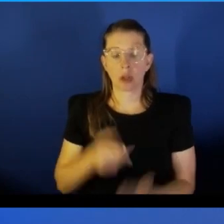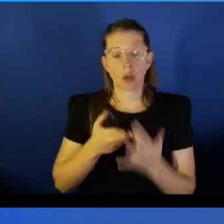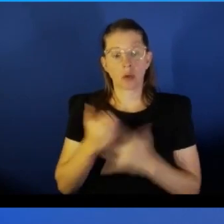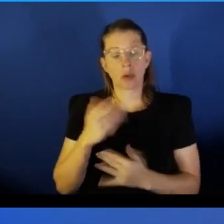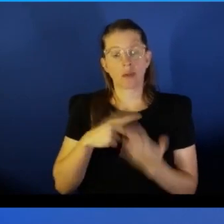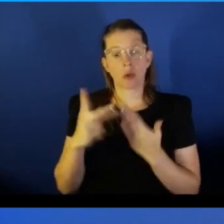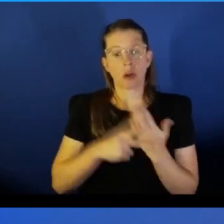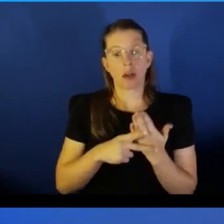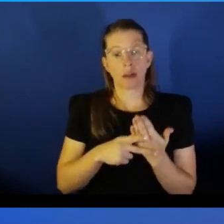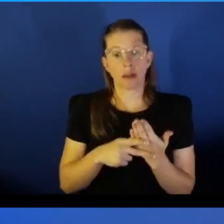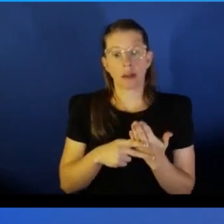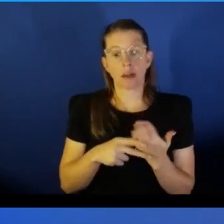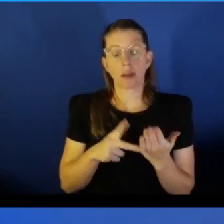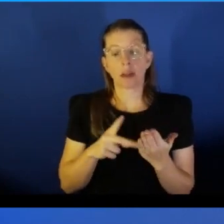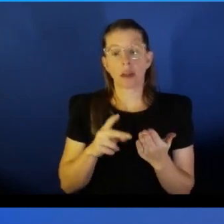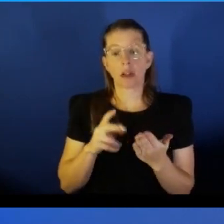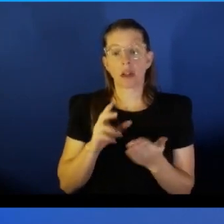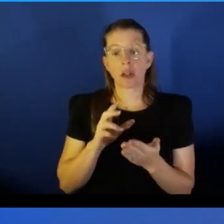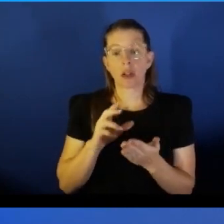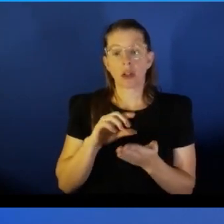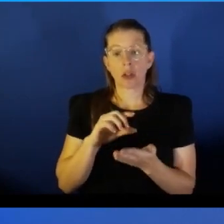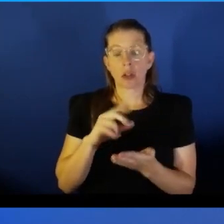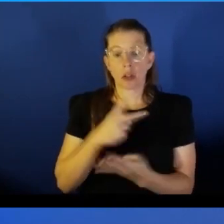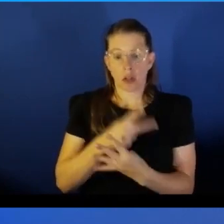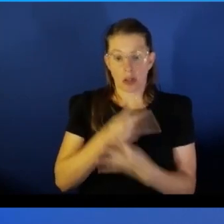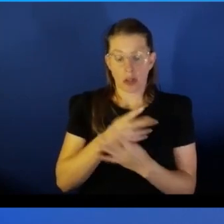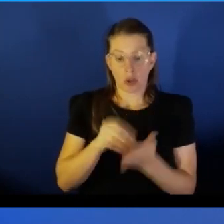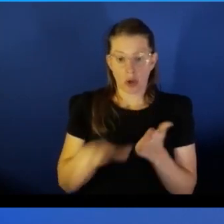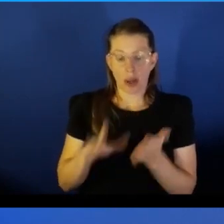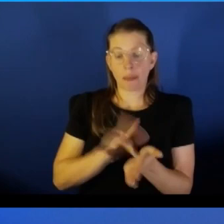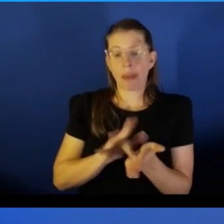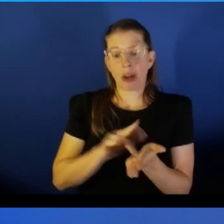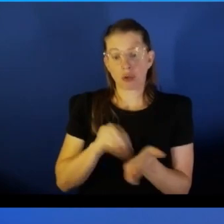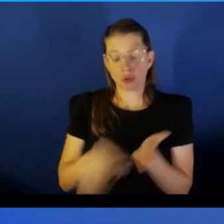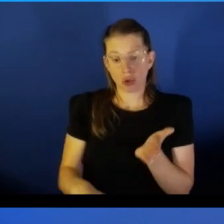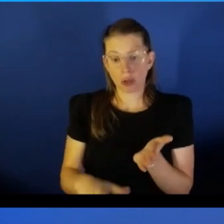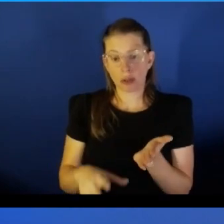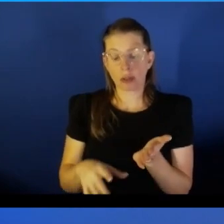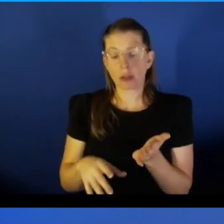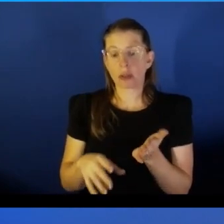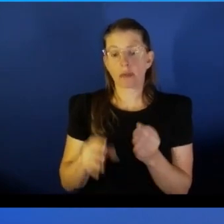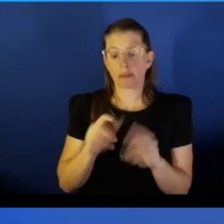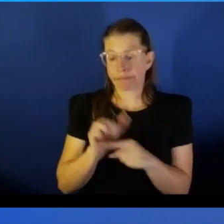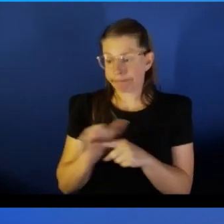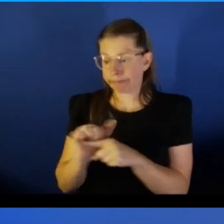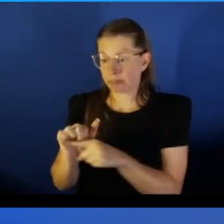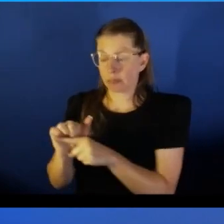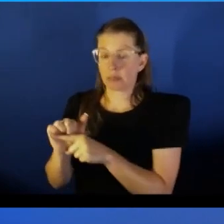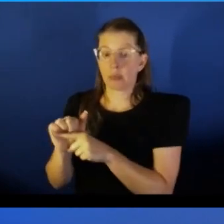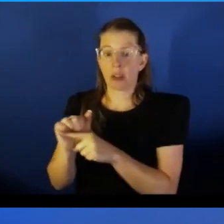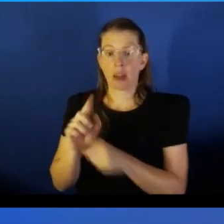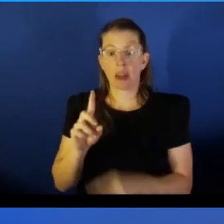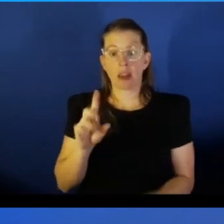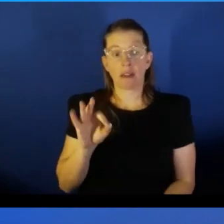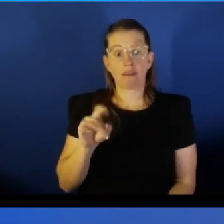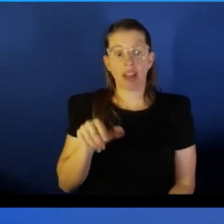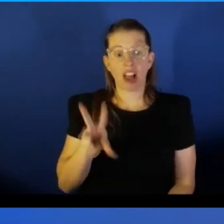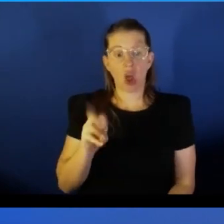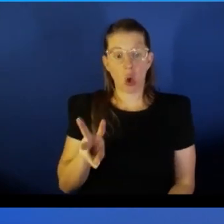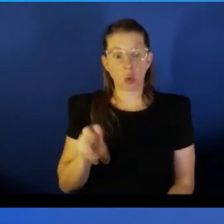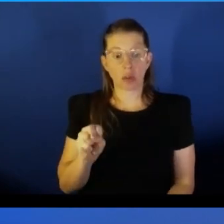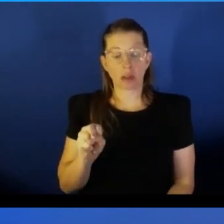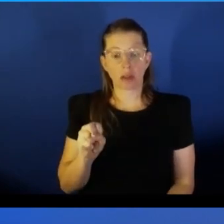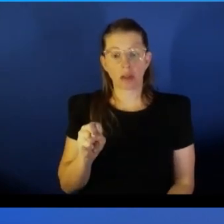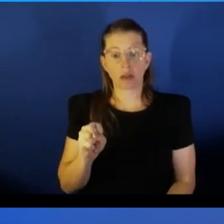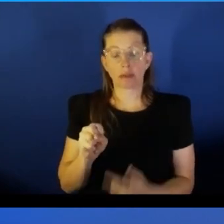interdisciplinary graduate students, medical students that come through for a short period, fellows, and we train them in developmental